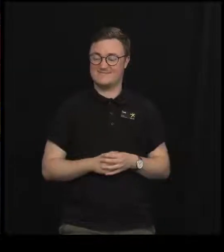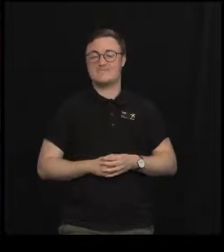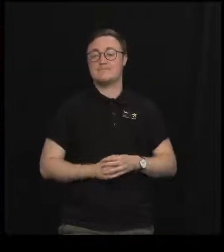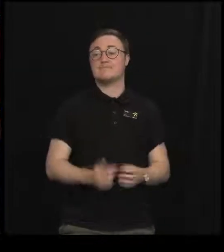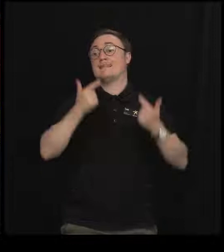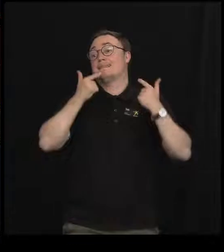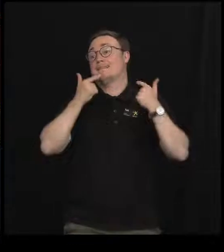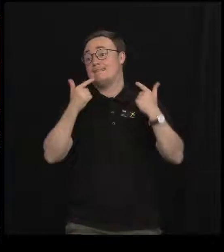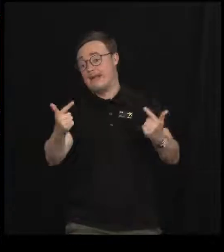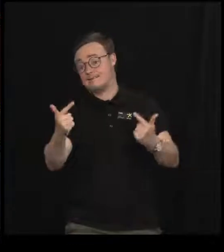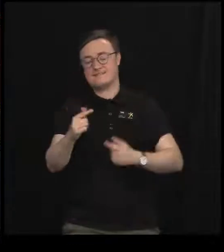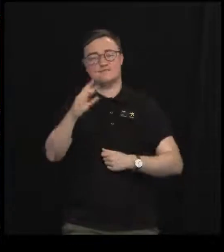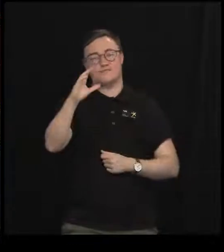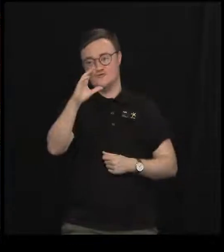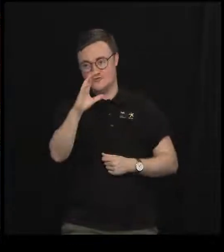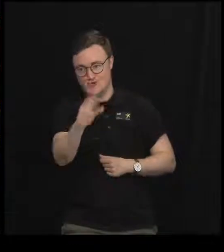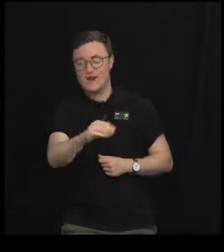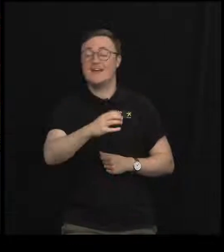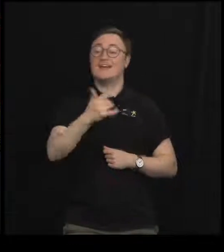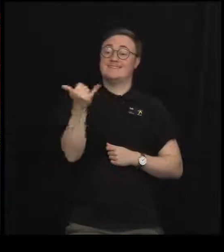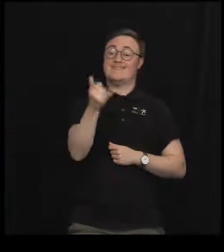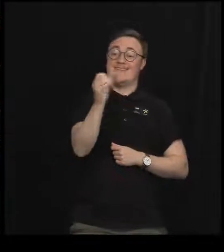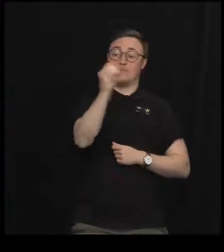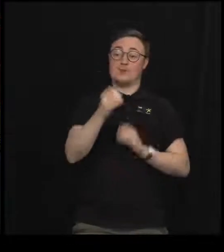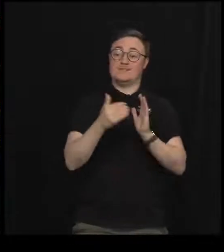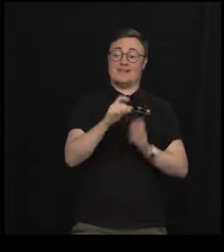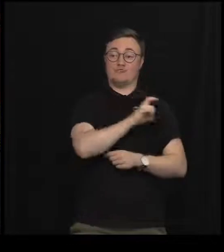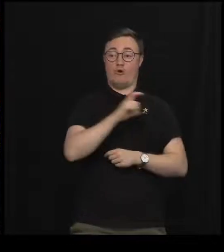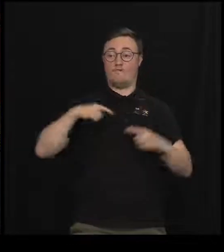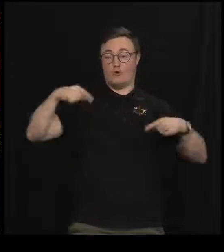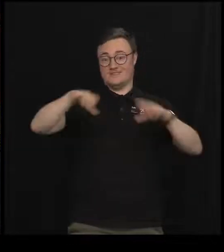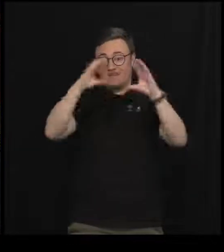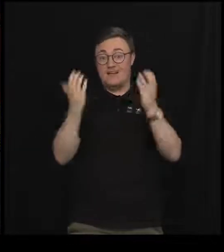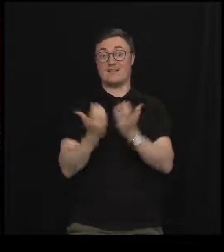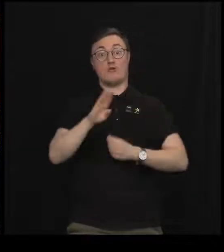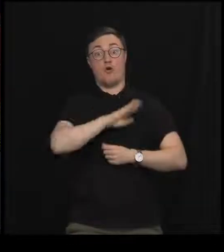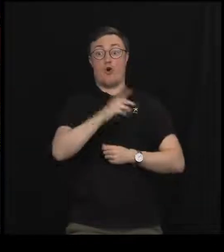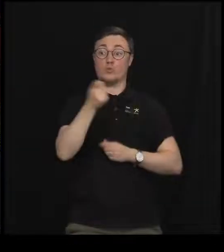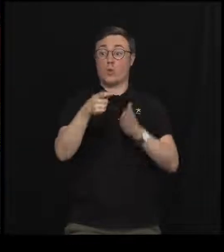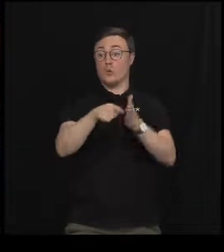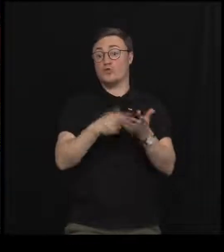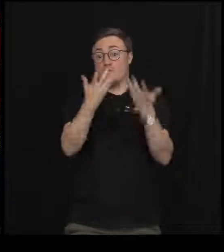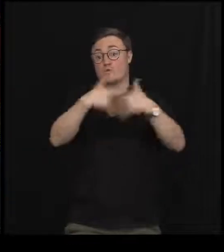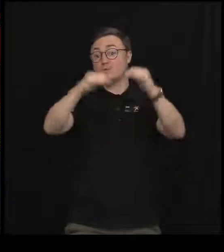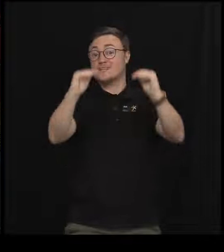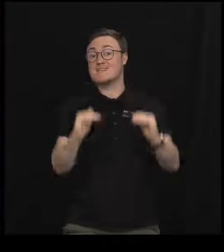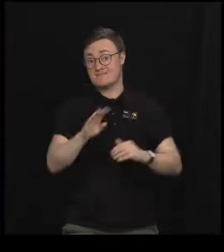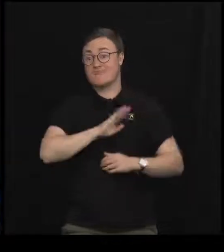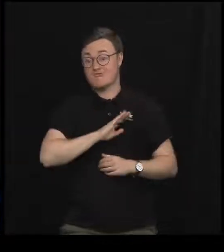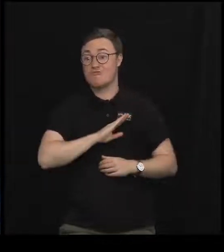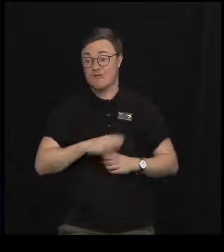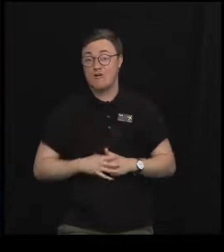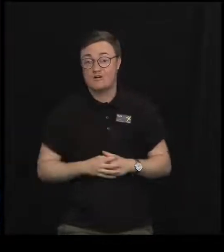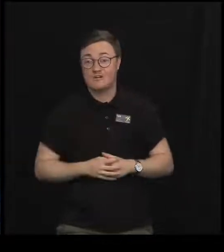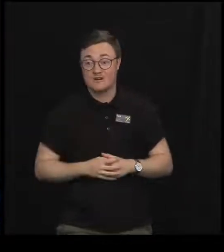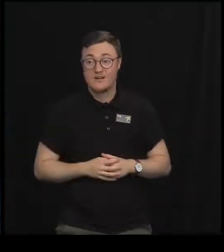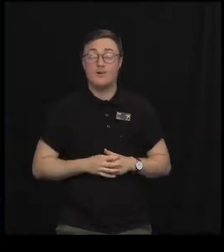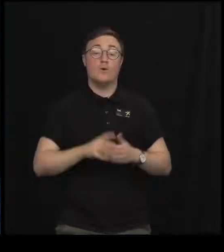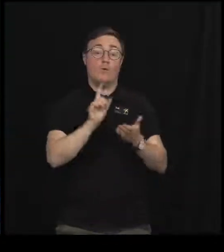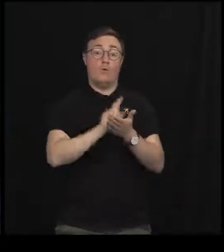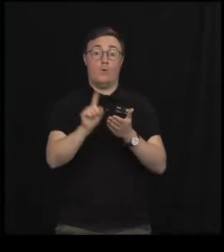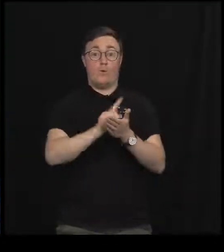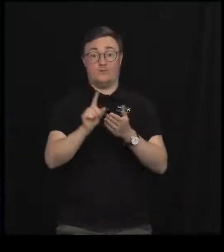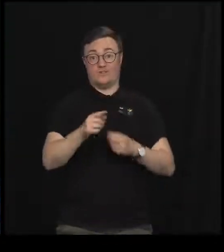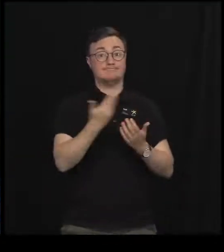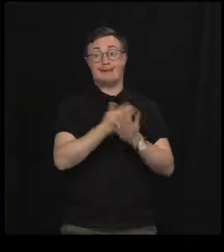you very much. Yes. 10% of us in the world have some kind of disability. And typically those,